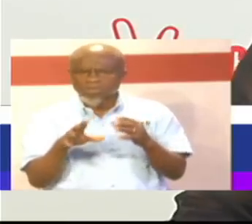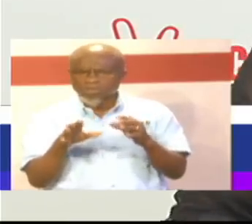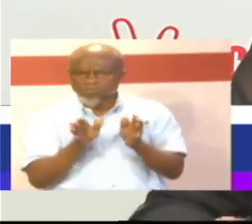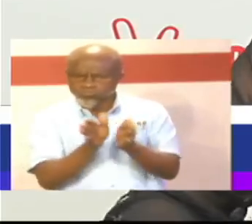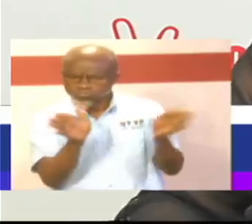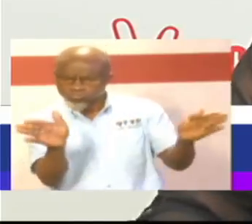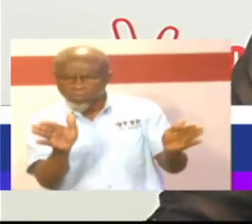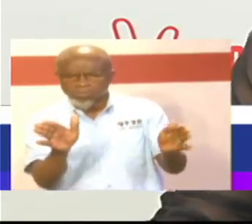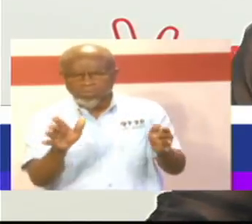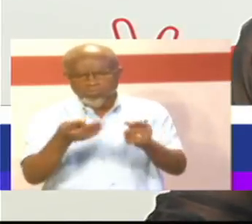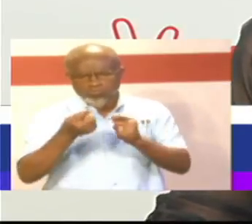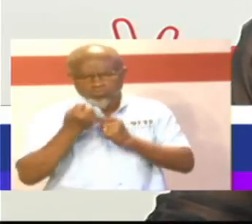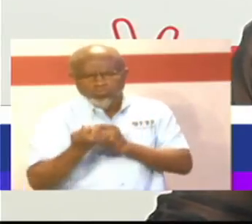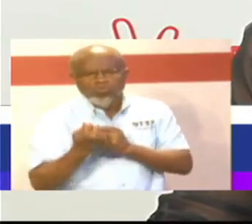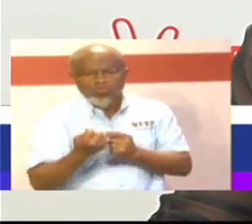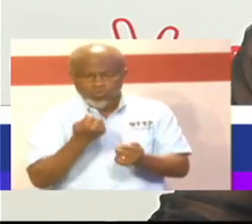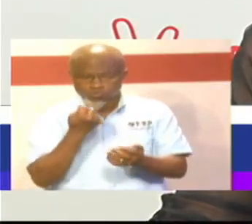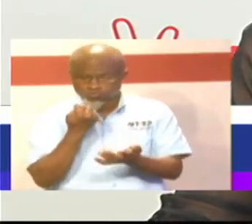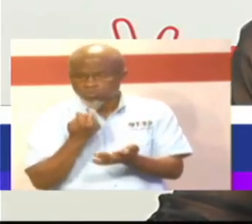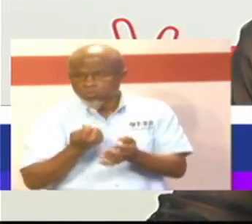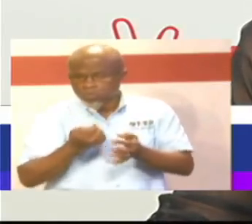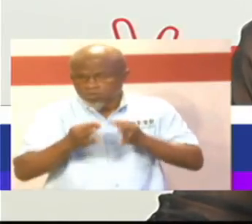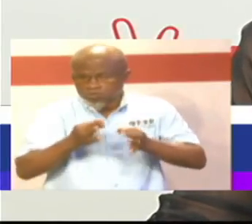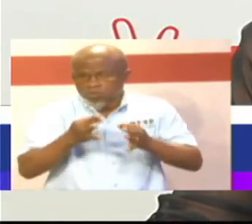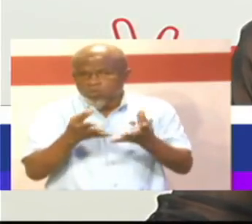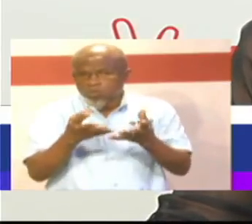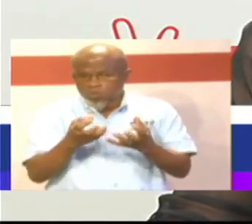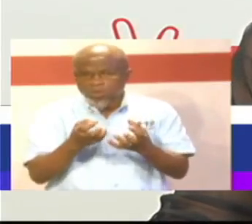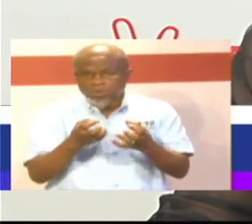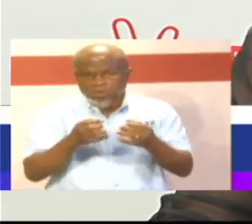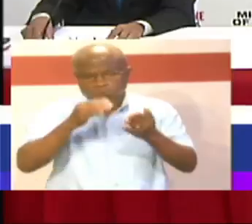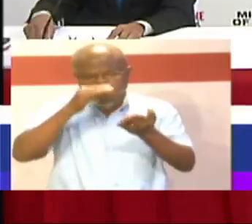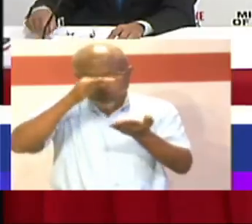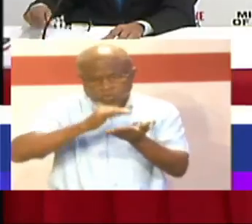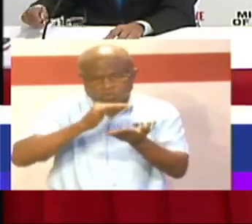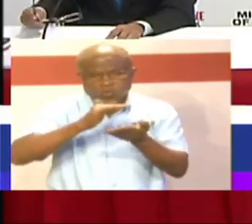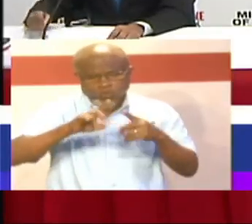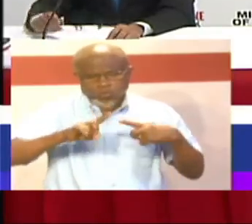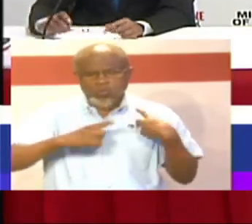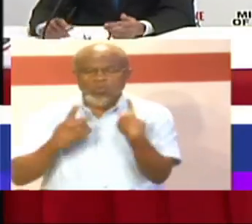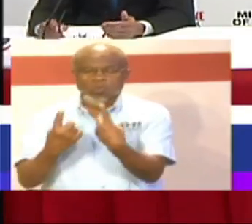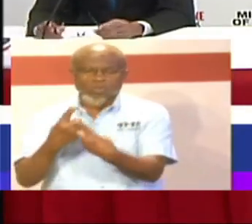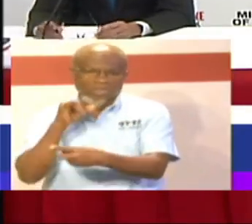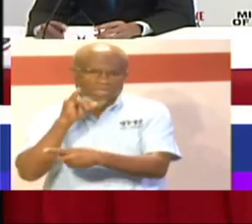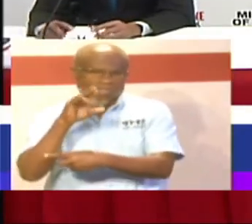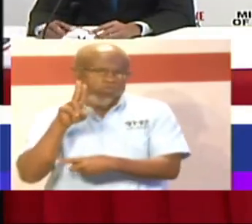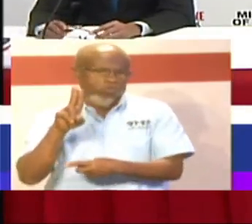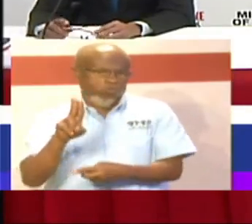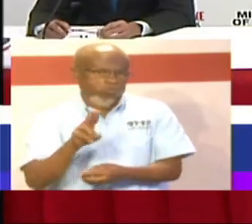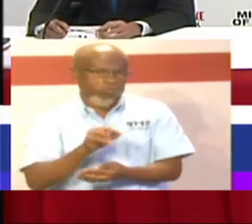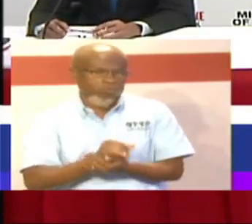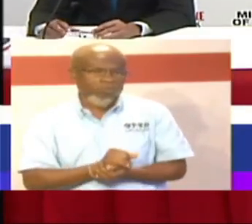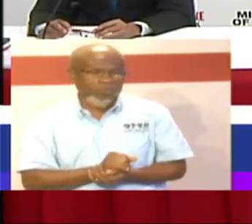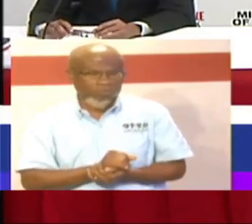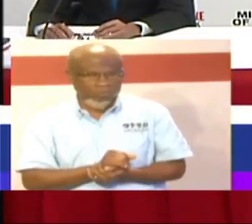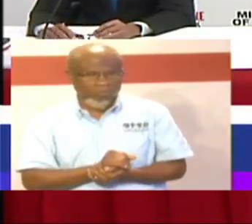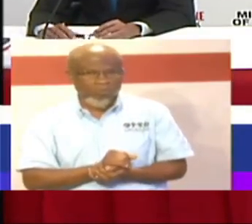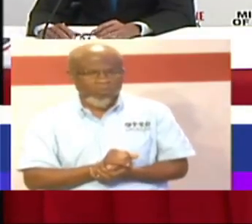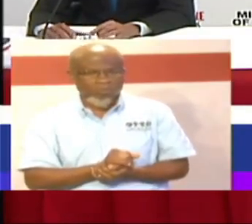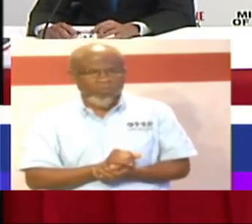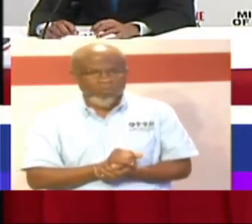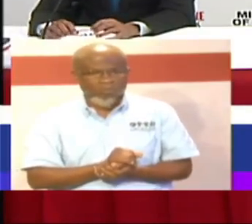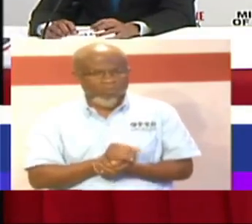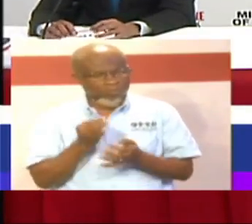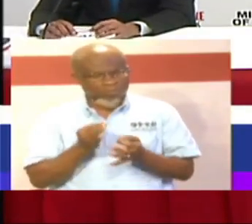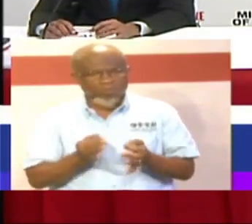reduce admission into the intensive care unit. Thank you. Thank you very much, Dr. Richards. We go to Guardian